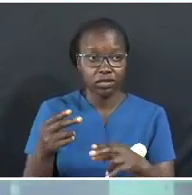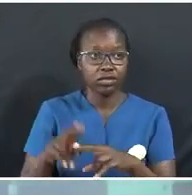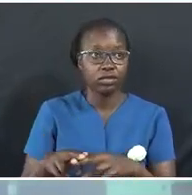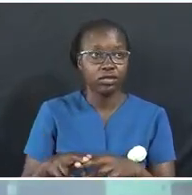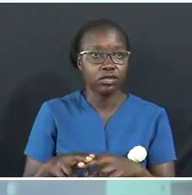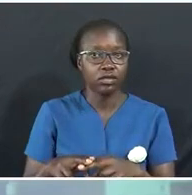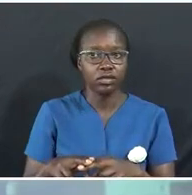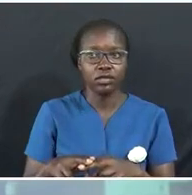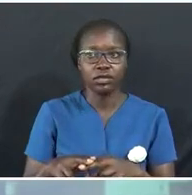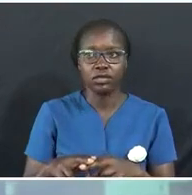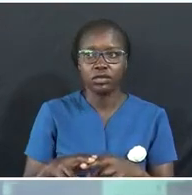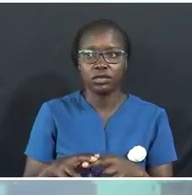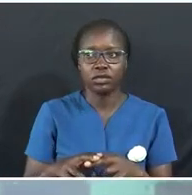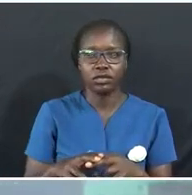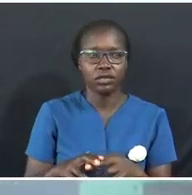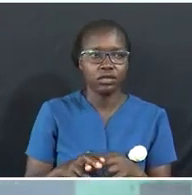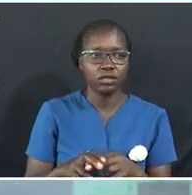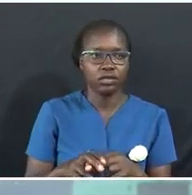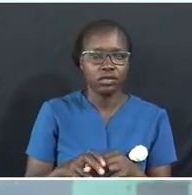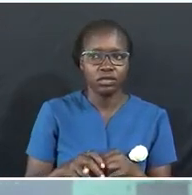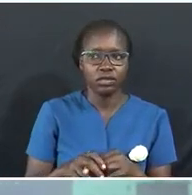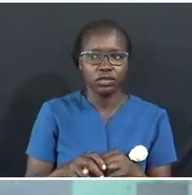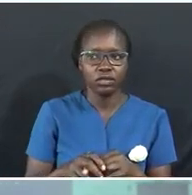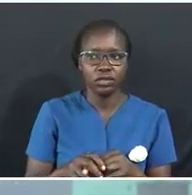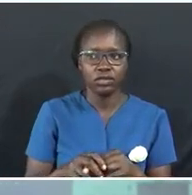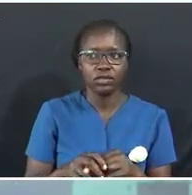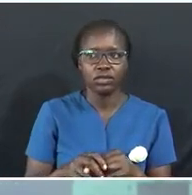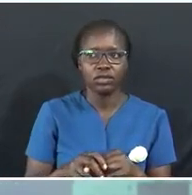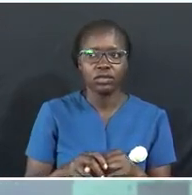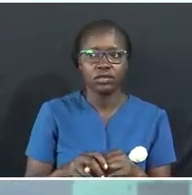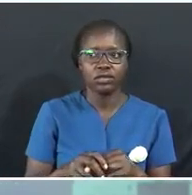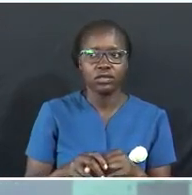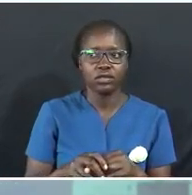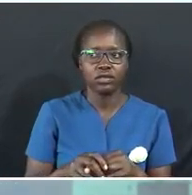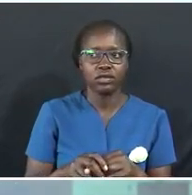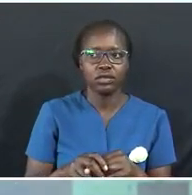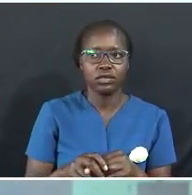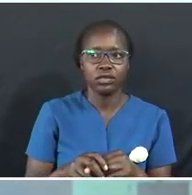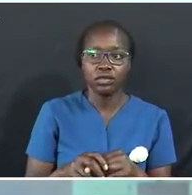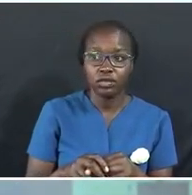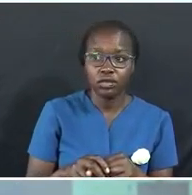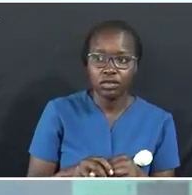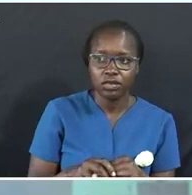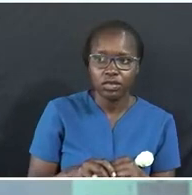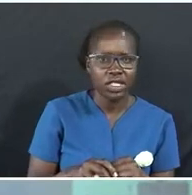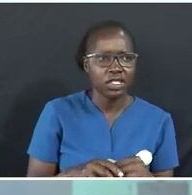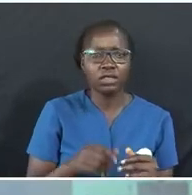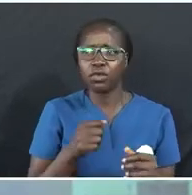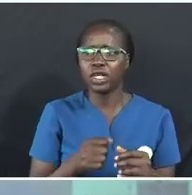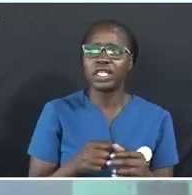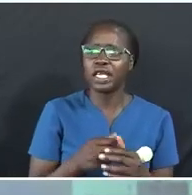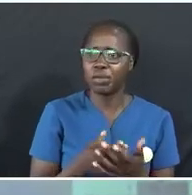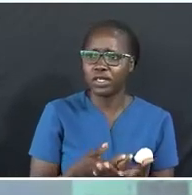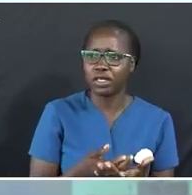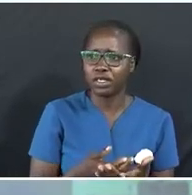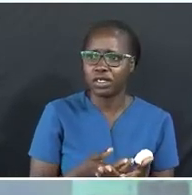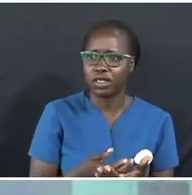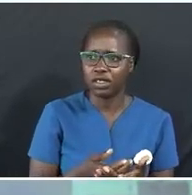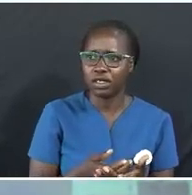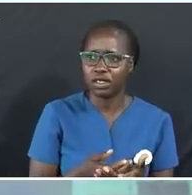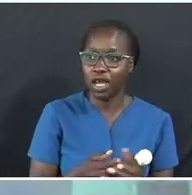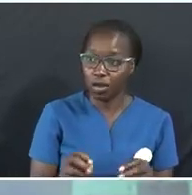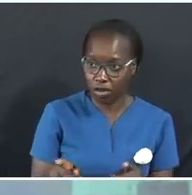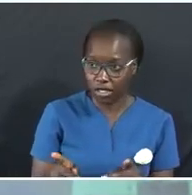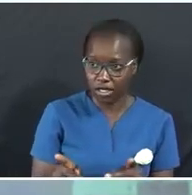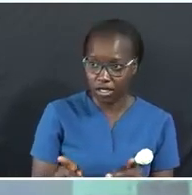They are walking towards those places to want to eat. Why? Because my property has gone ahead of me, has been working. And they come and